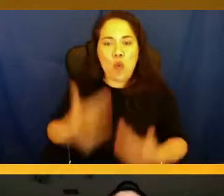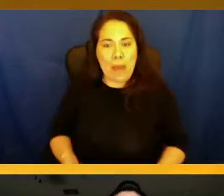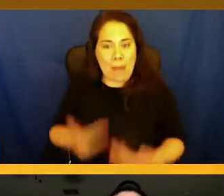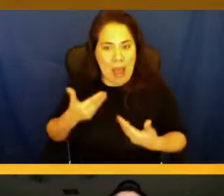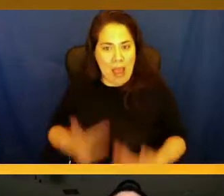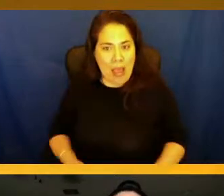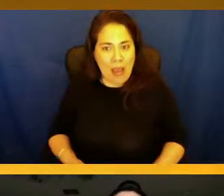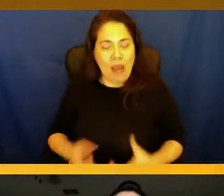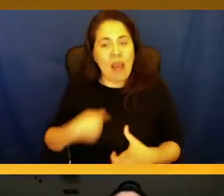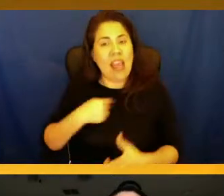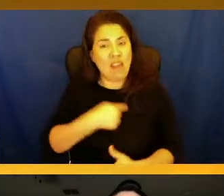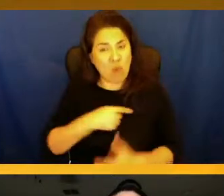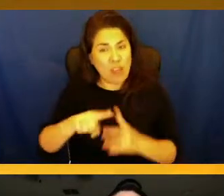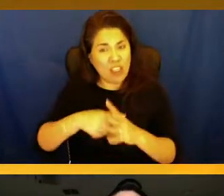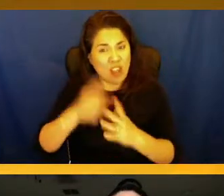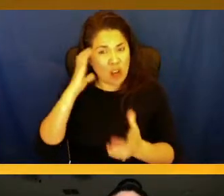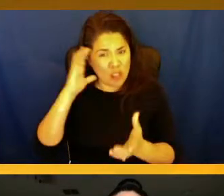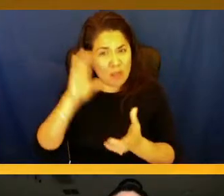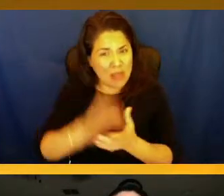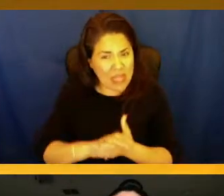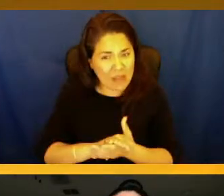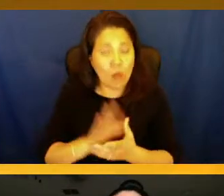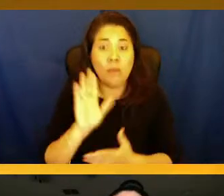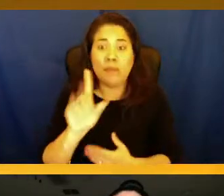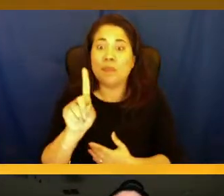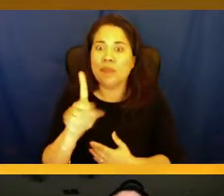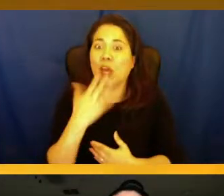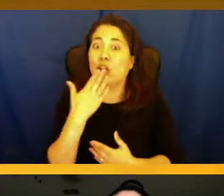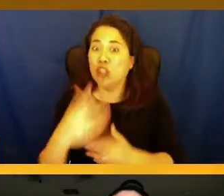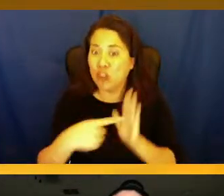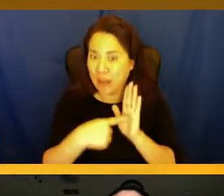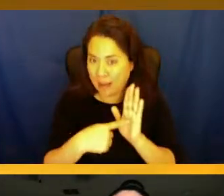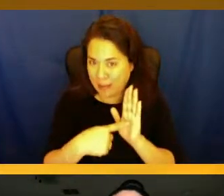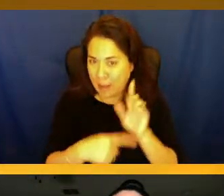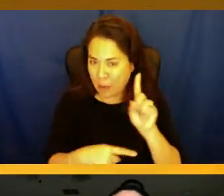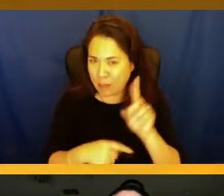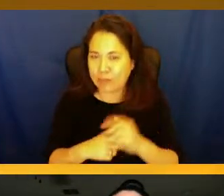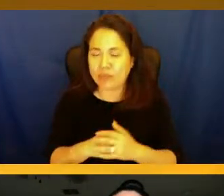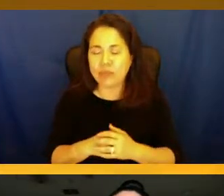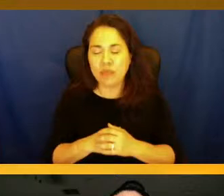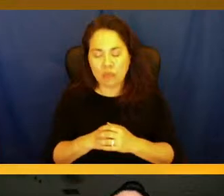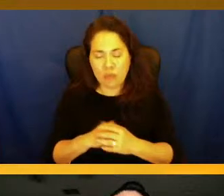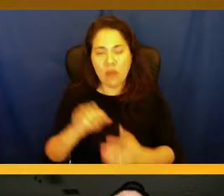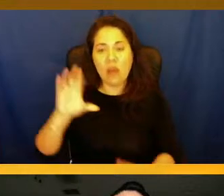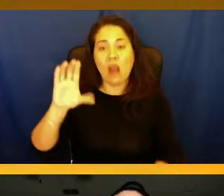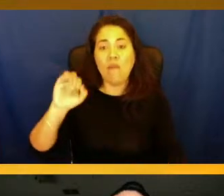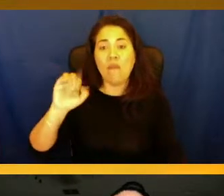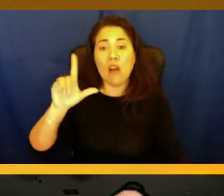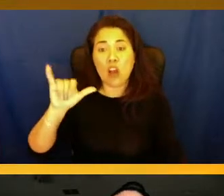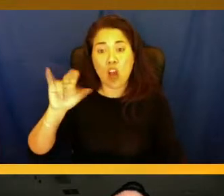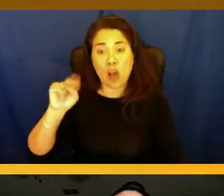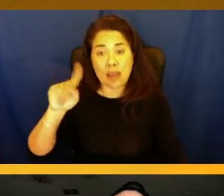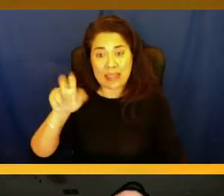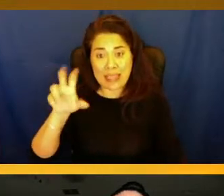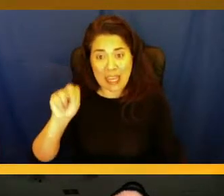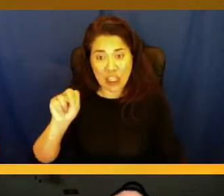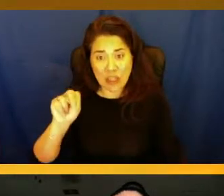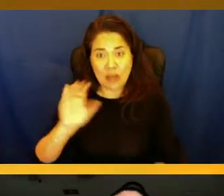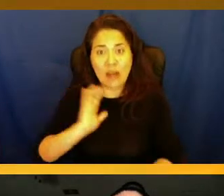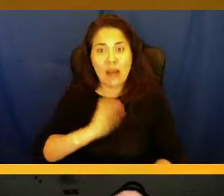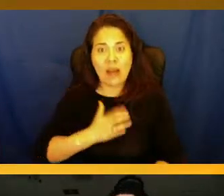saying, you know, a really good example of colonization is the